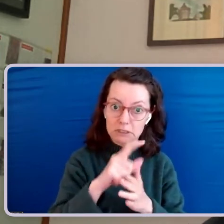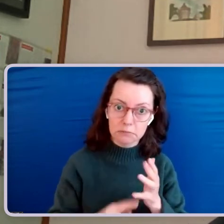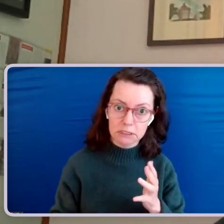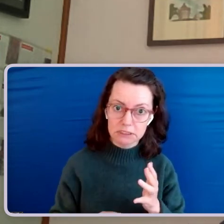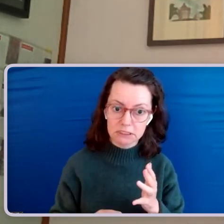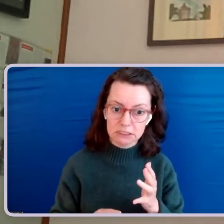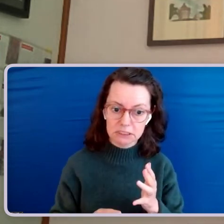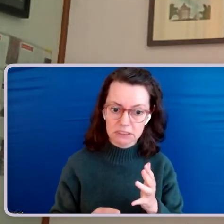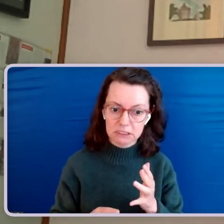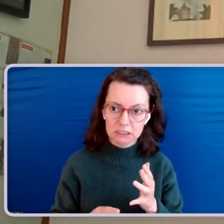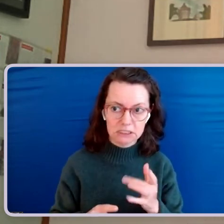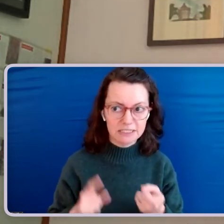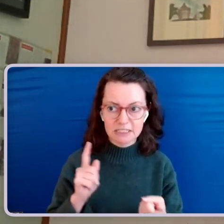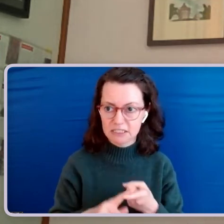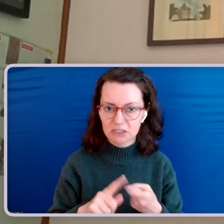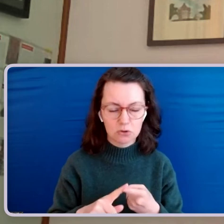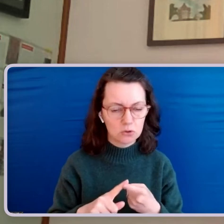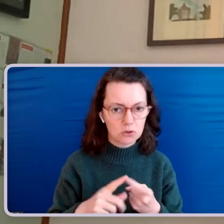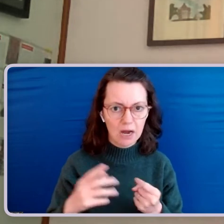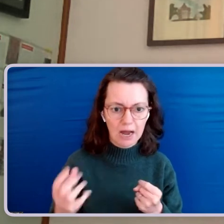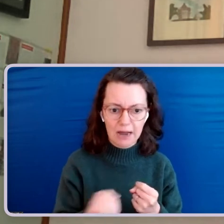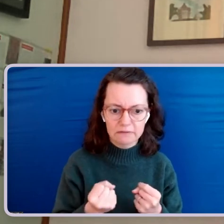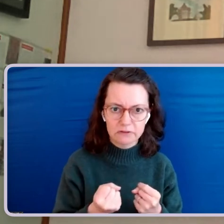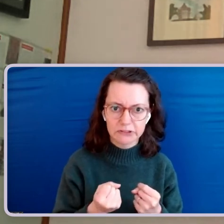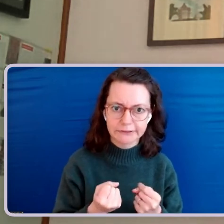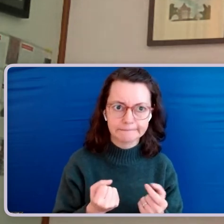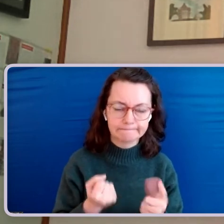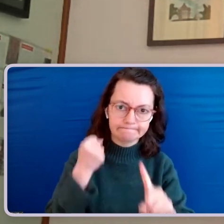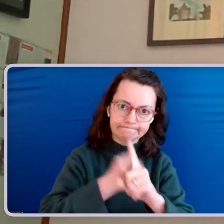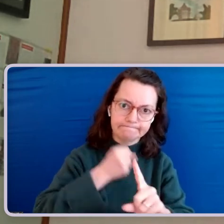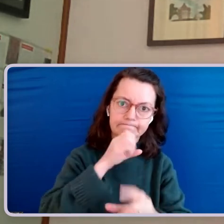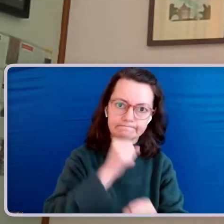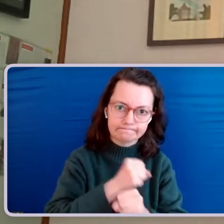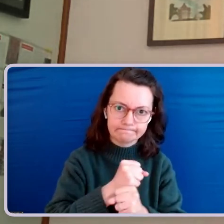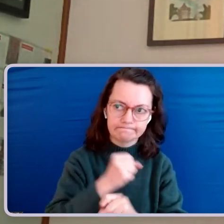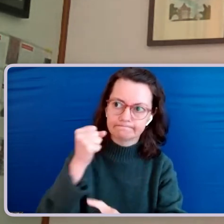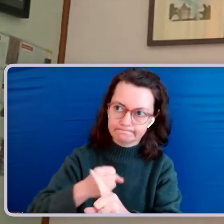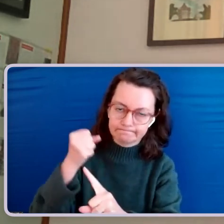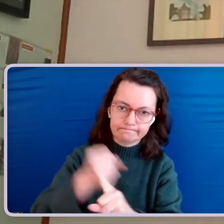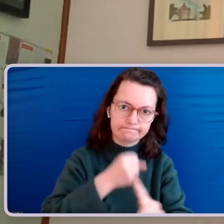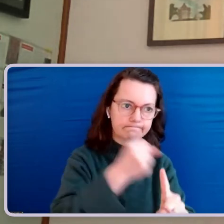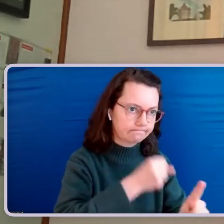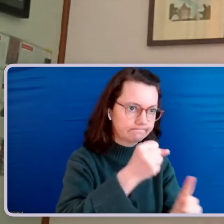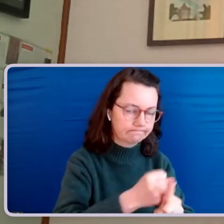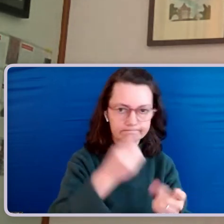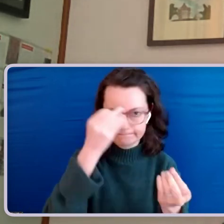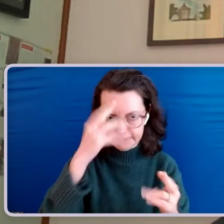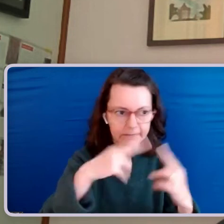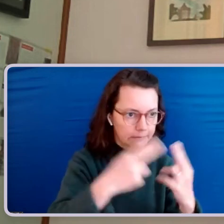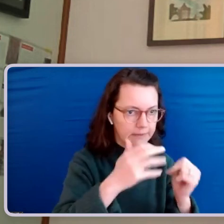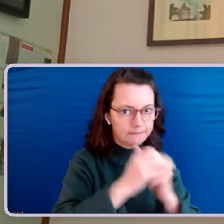we still need to press the fact to the government and to the community and our families and our friends